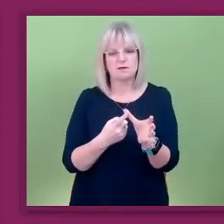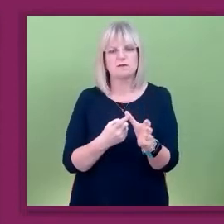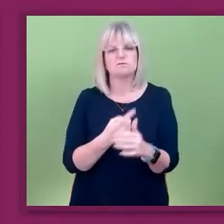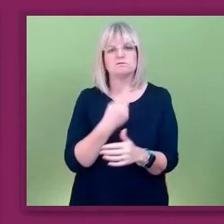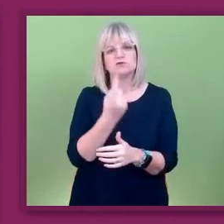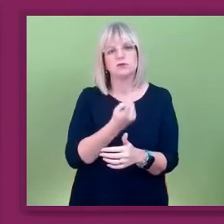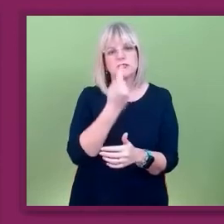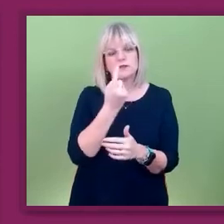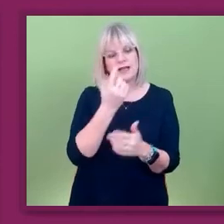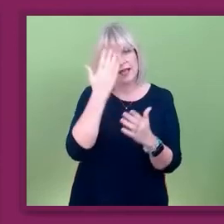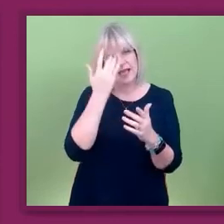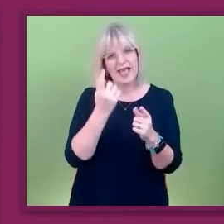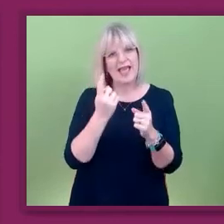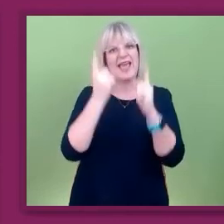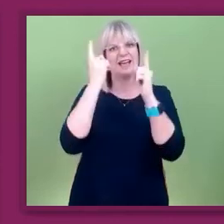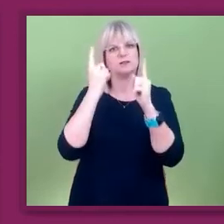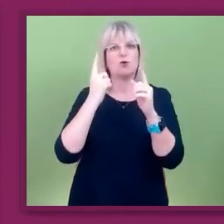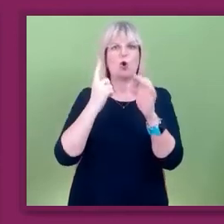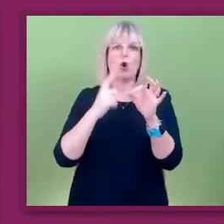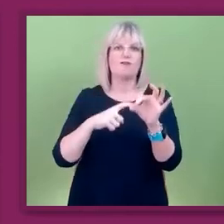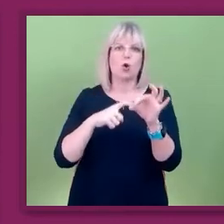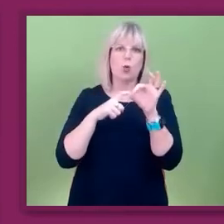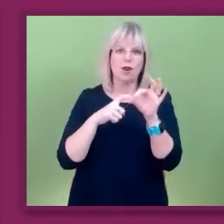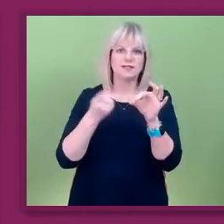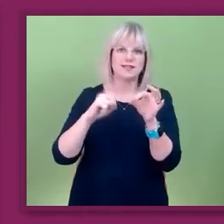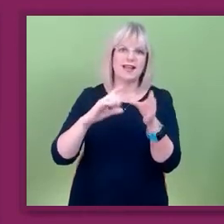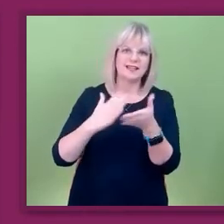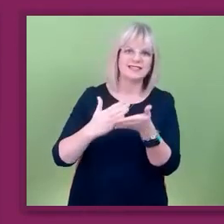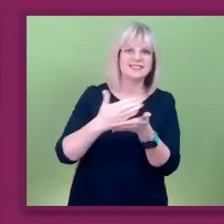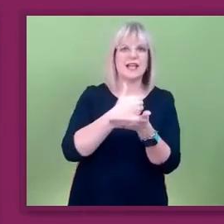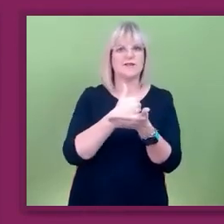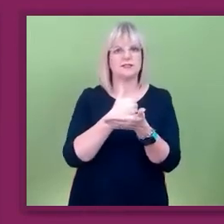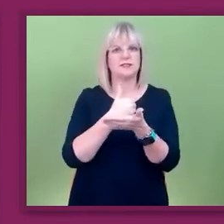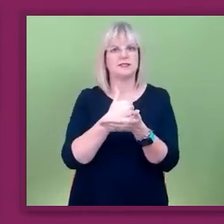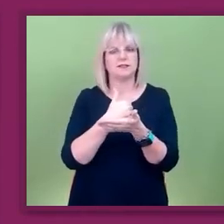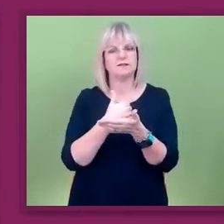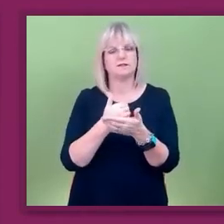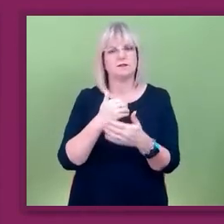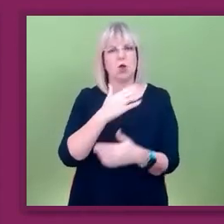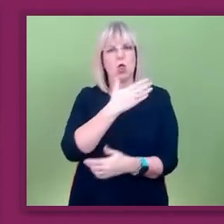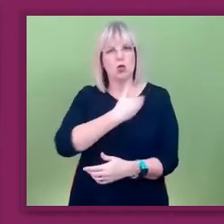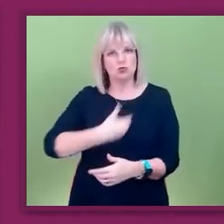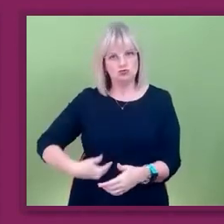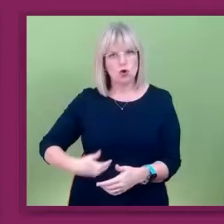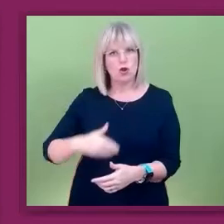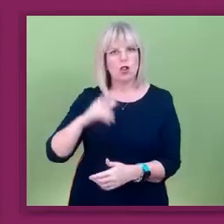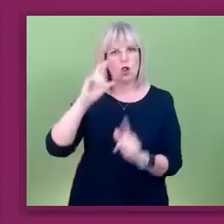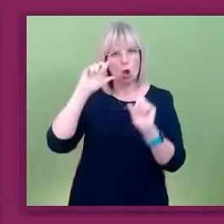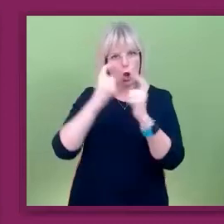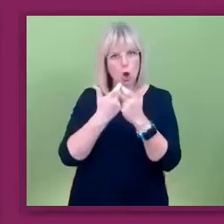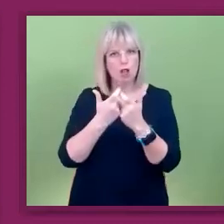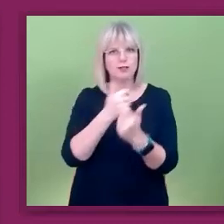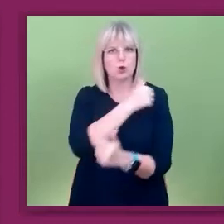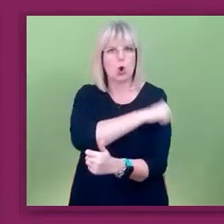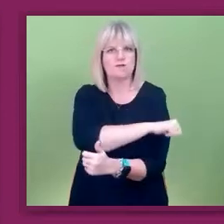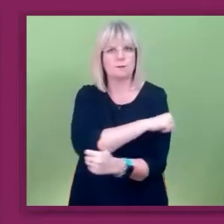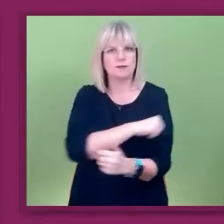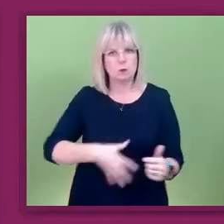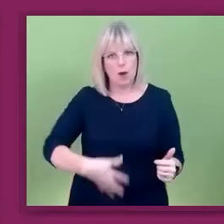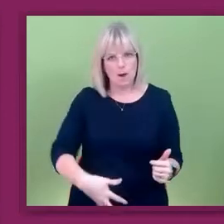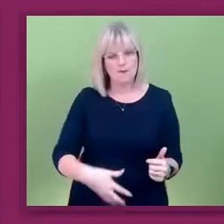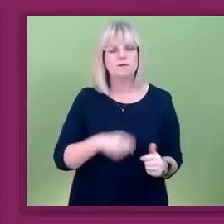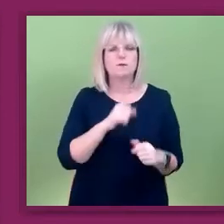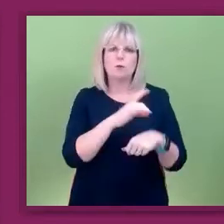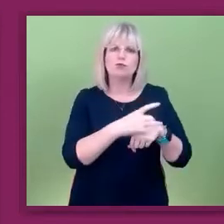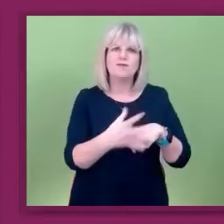Quality and Safety at the Royal College of Midwives. The Royal College of Midwives are a professional members organisation and trade